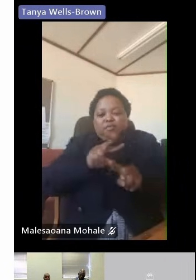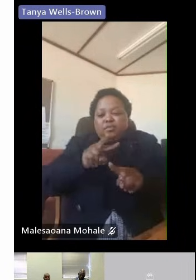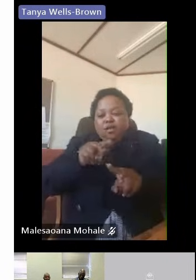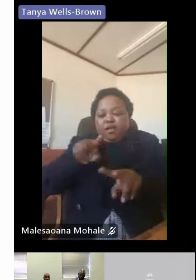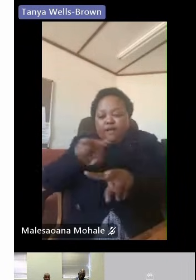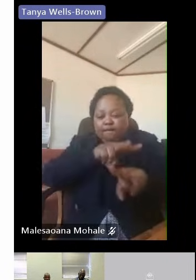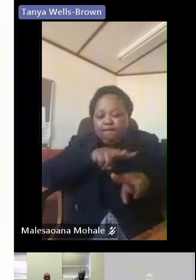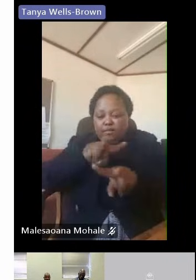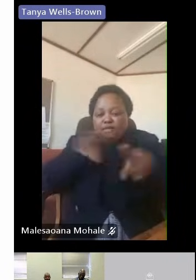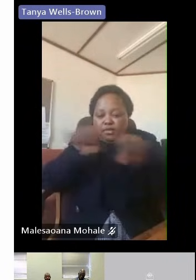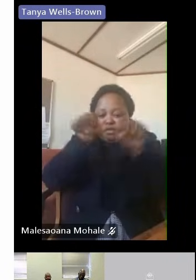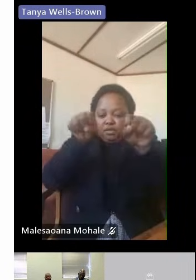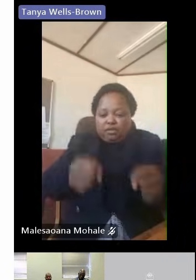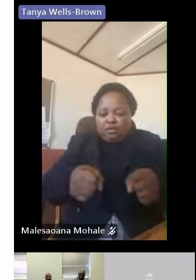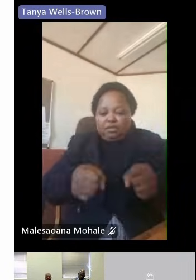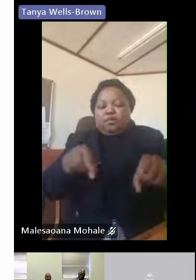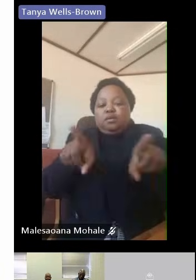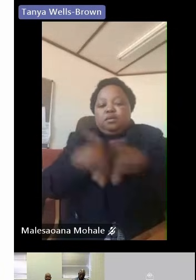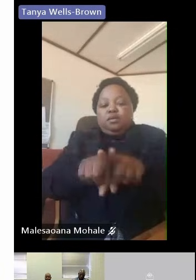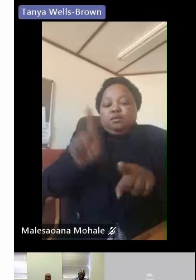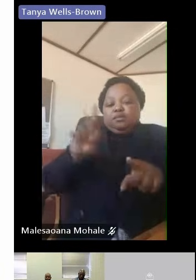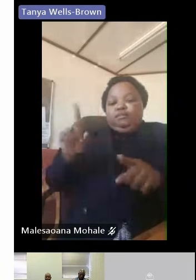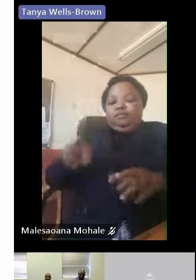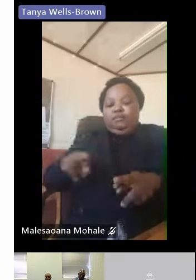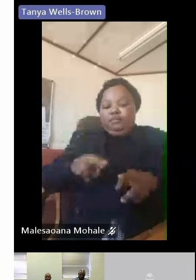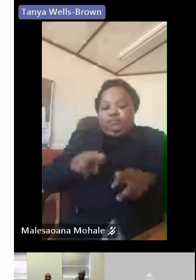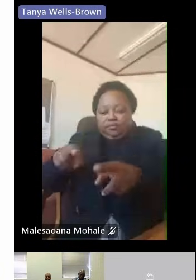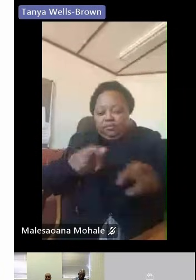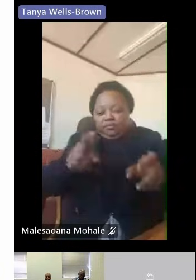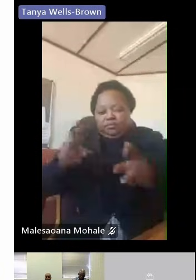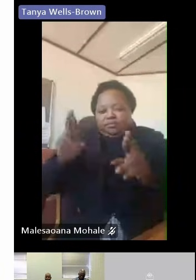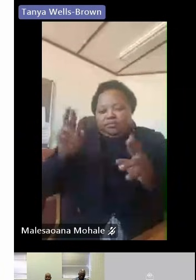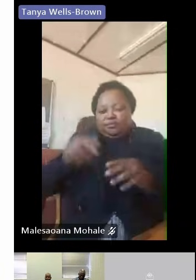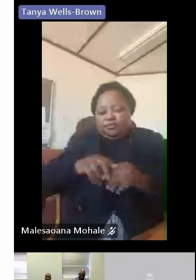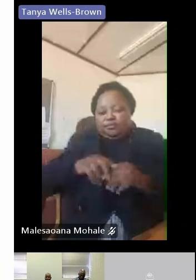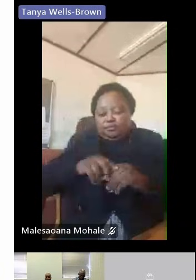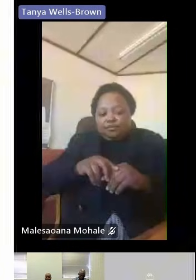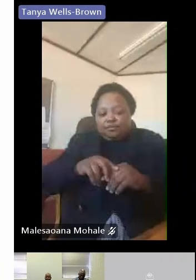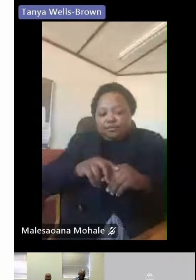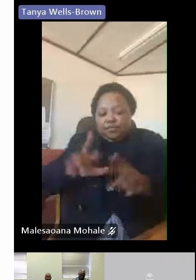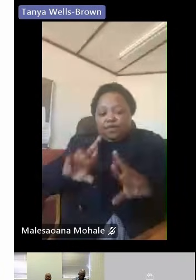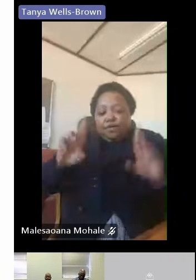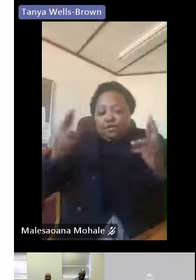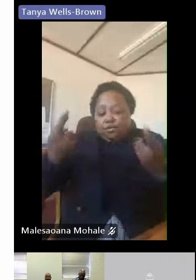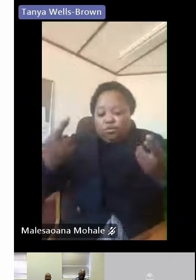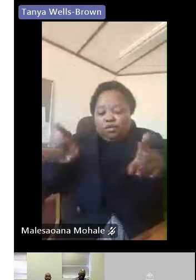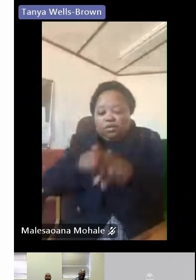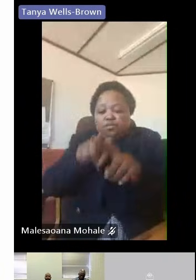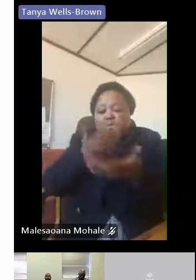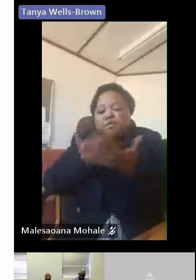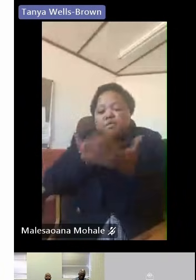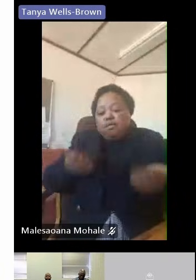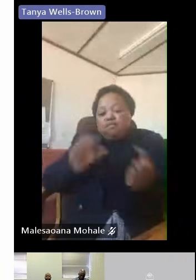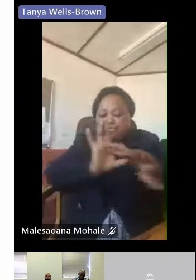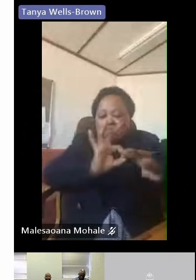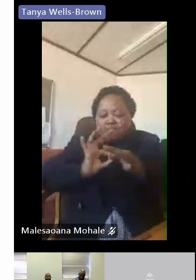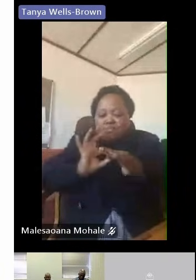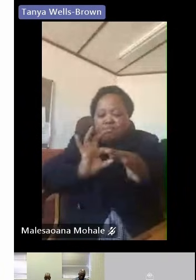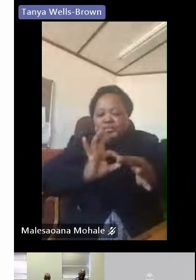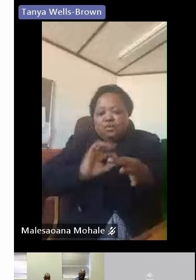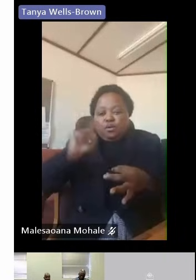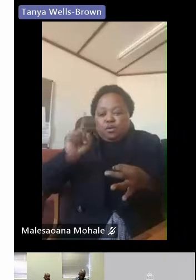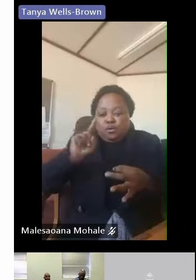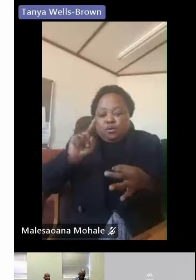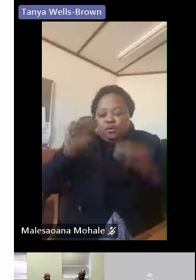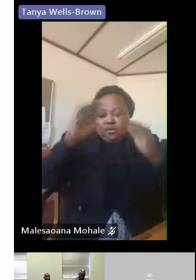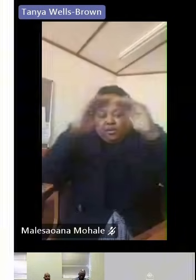and a resource backbone function. One of the quotes that I liked: we should have a coordination structure at the national level that looks